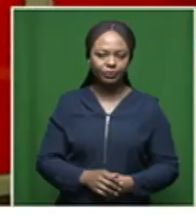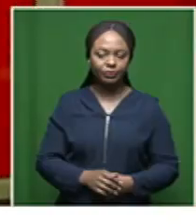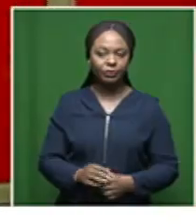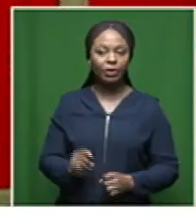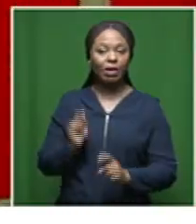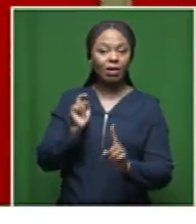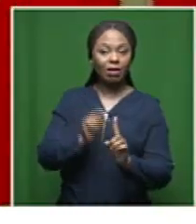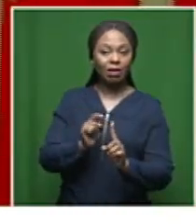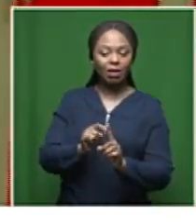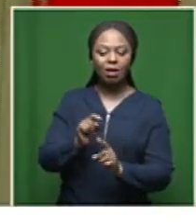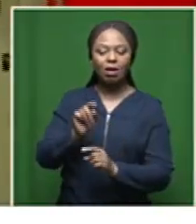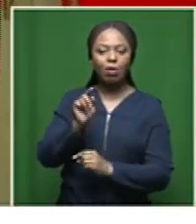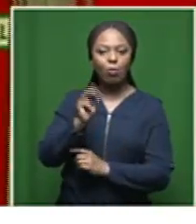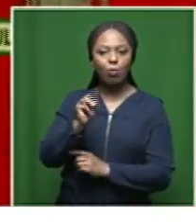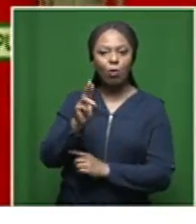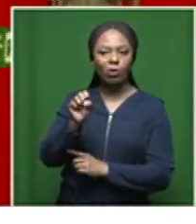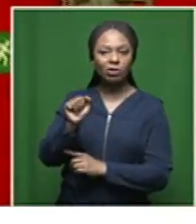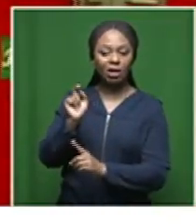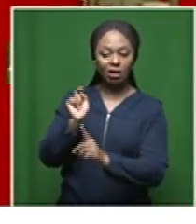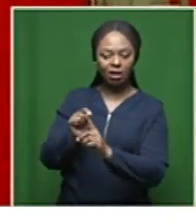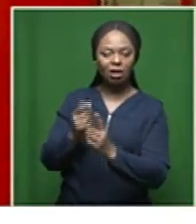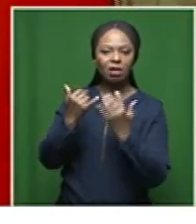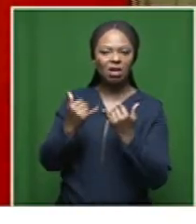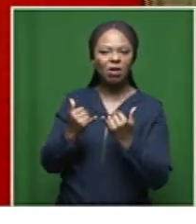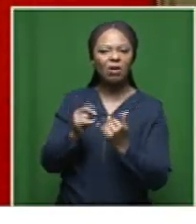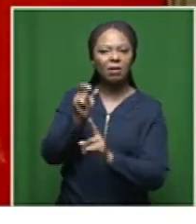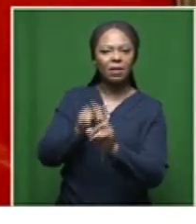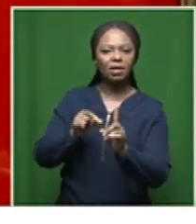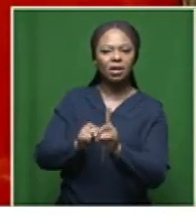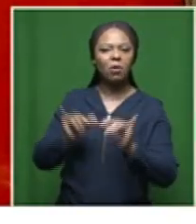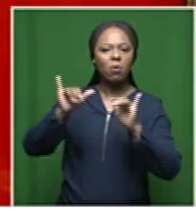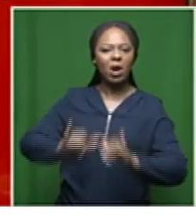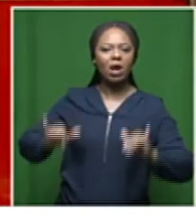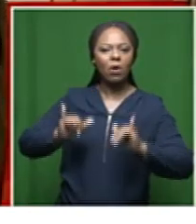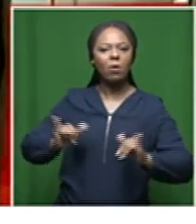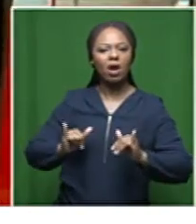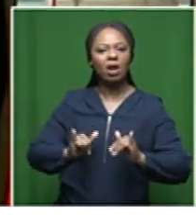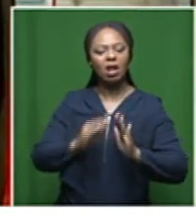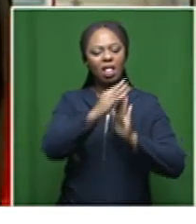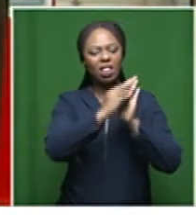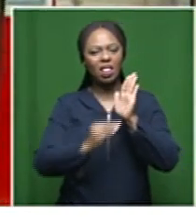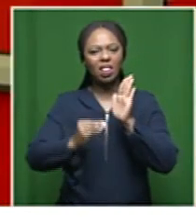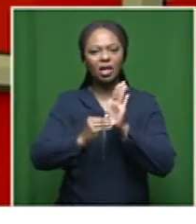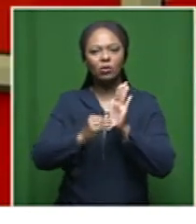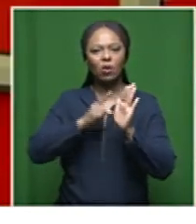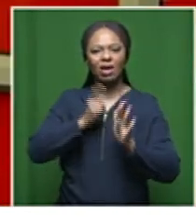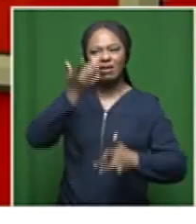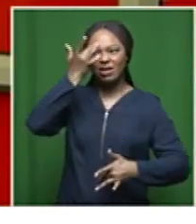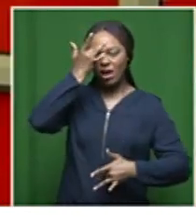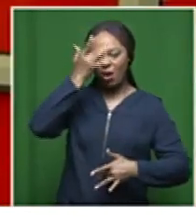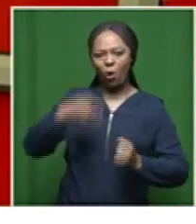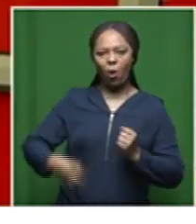Musa Mpure is one of many South Africans who were on an organ waiting list after finding himself having an end-stage organ disease